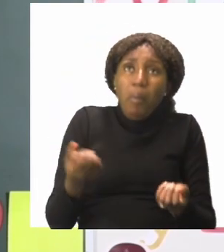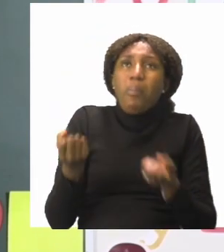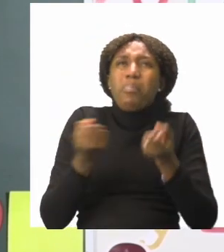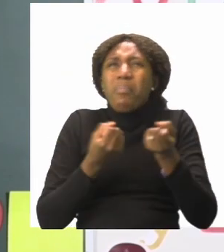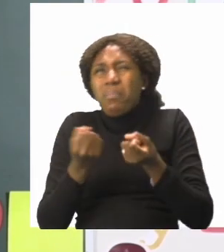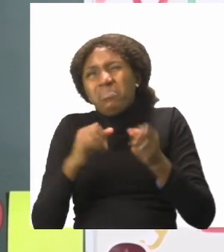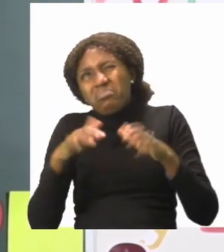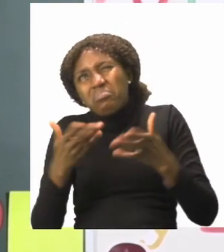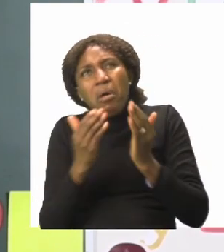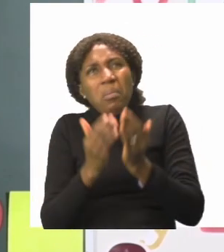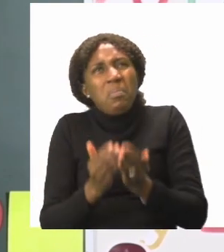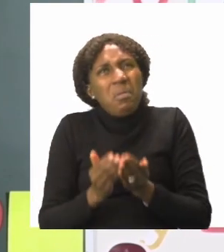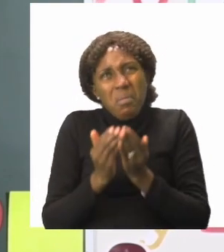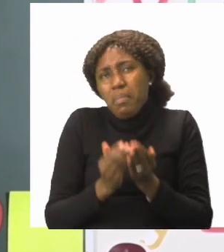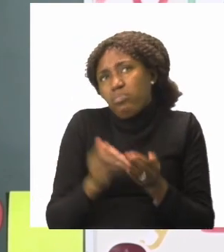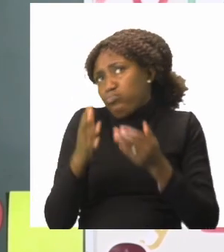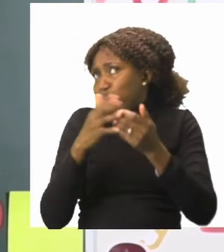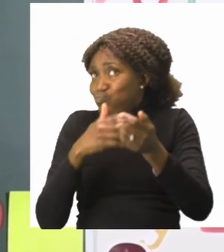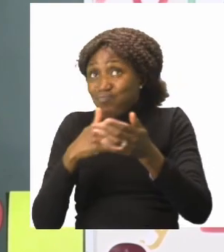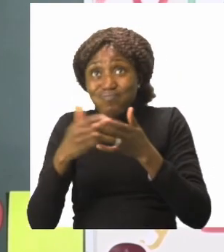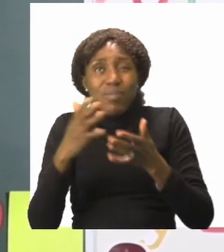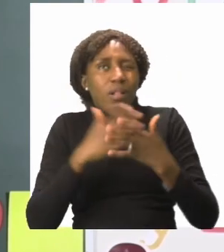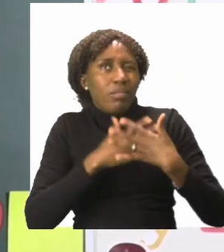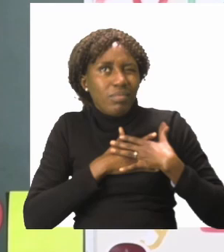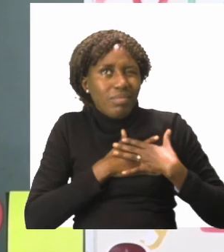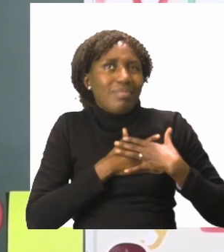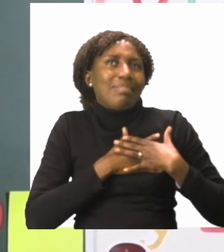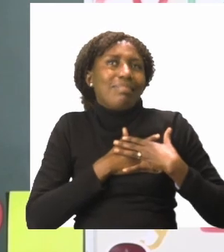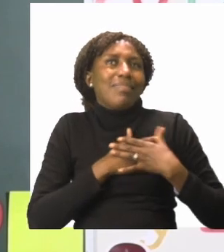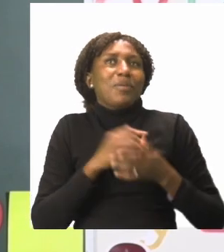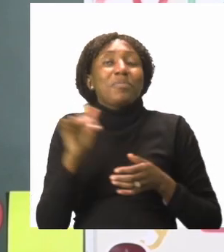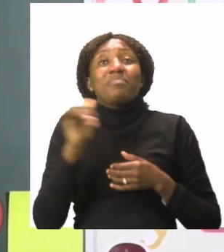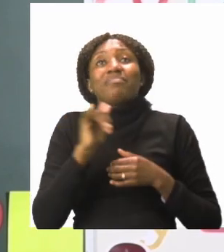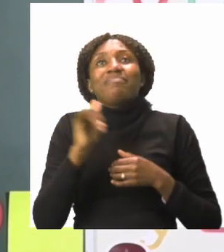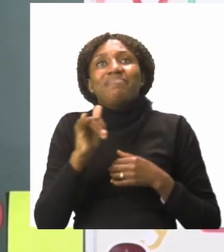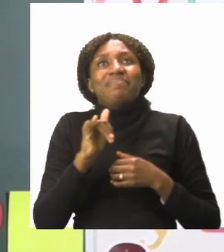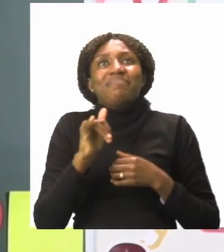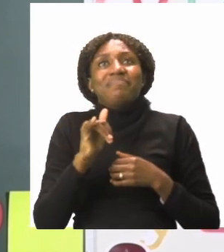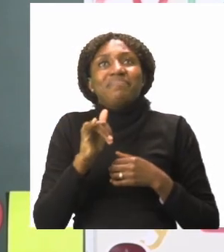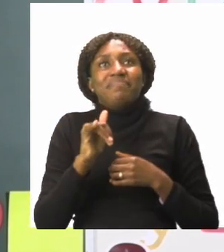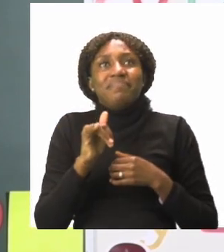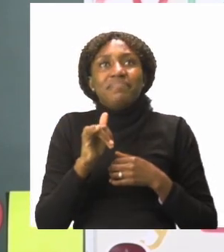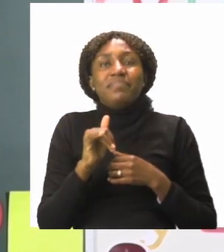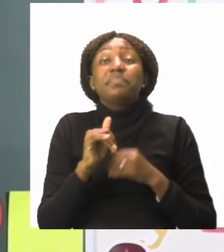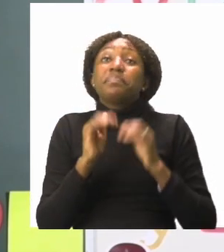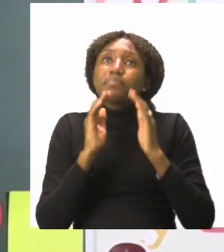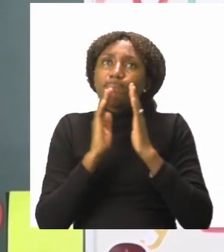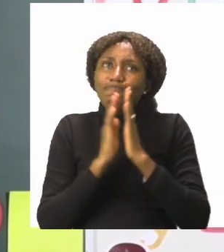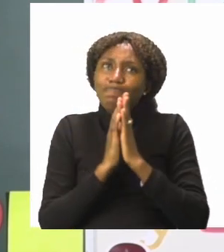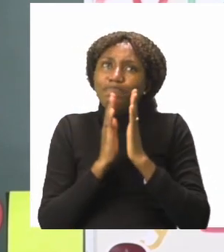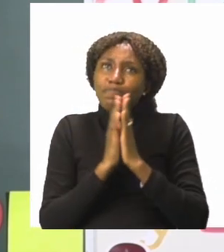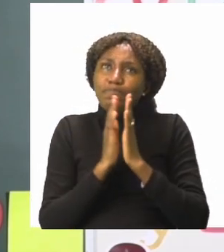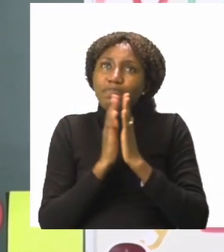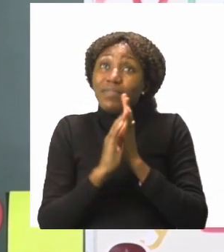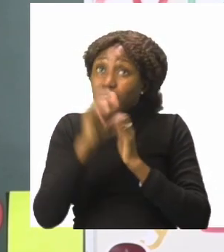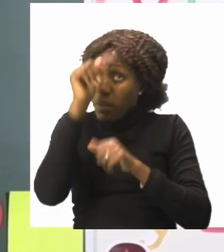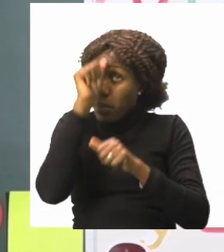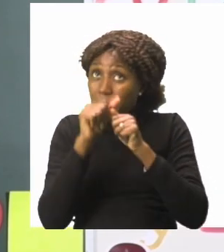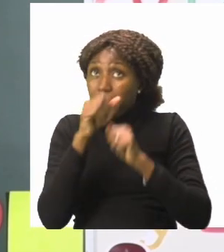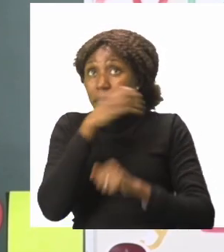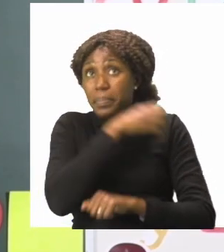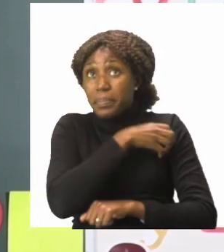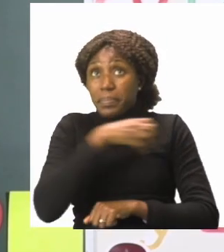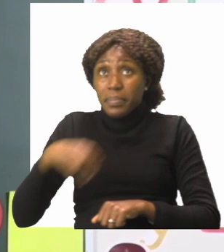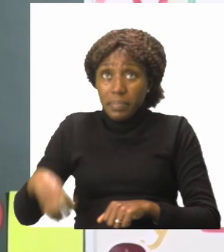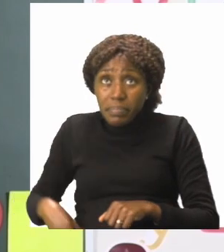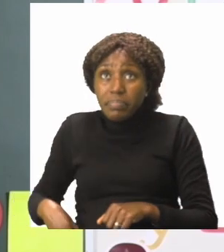see anywhere, any day. And then lastly, don't forget your seatbelt, and talk to your